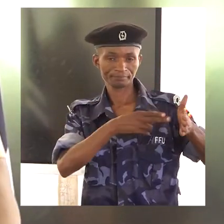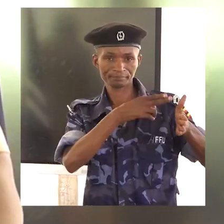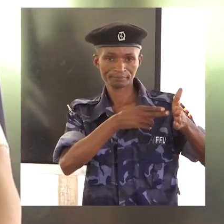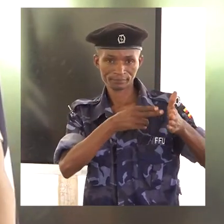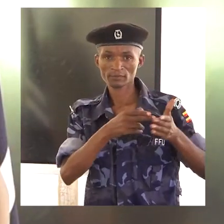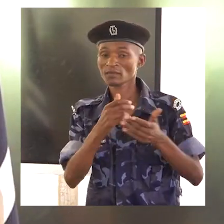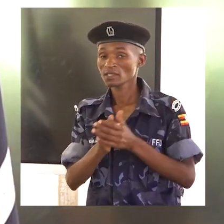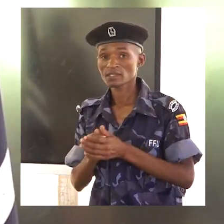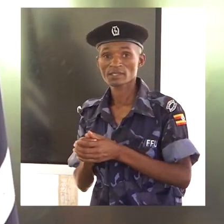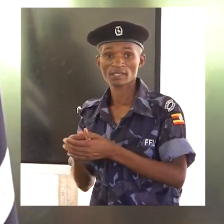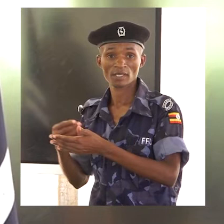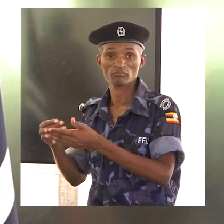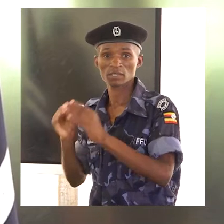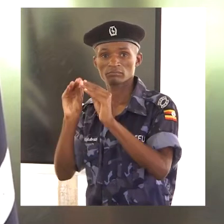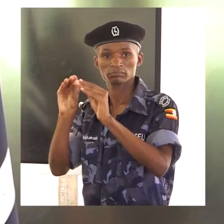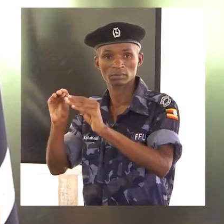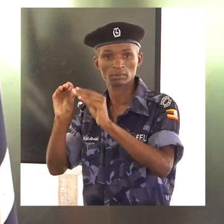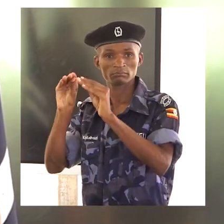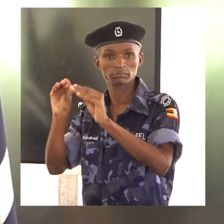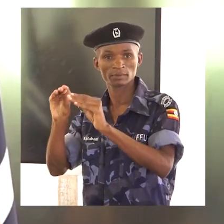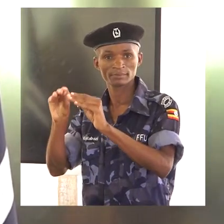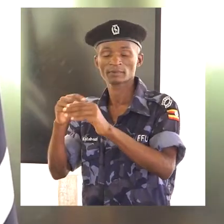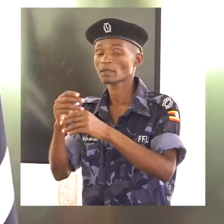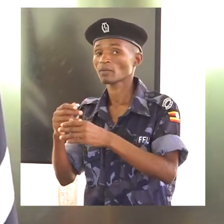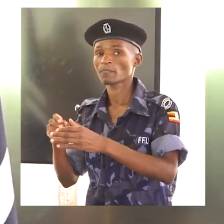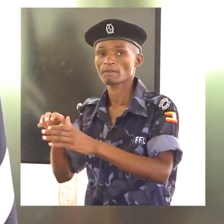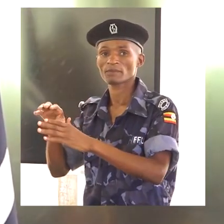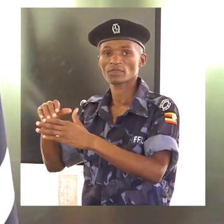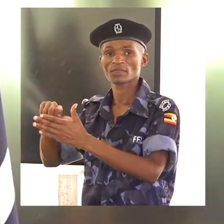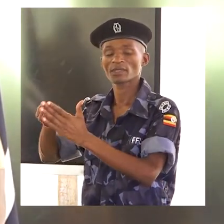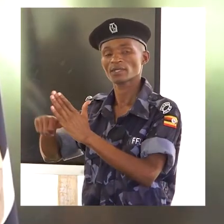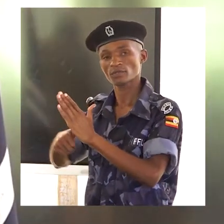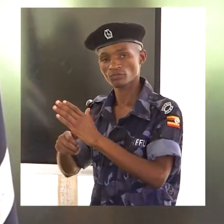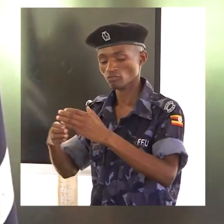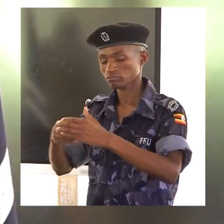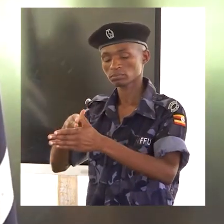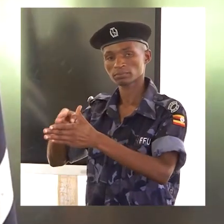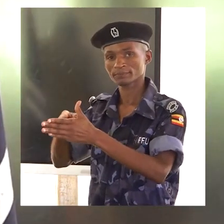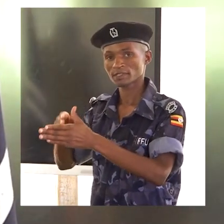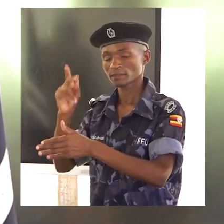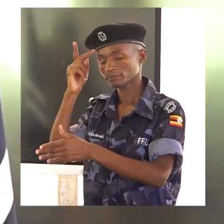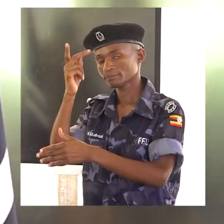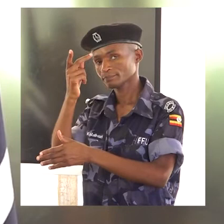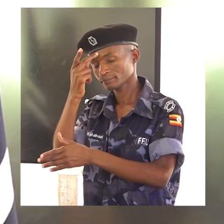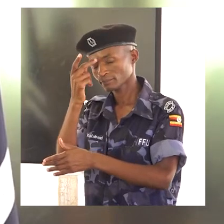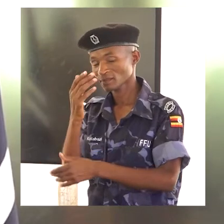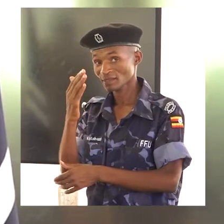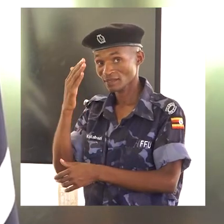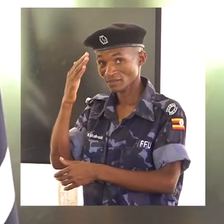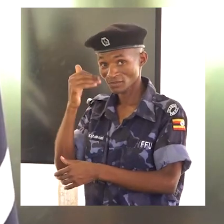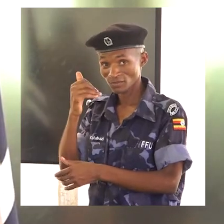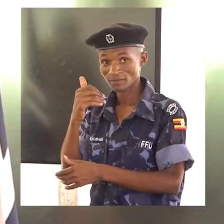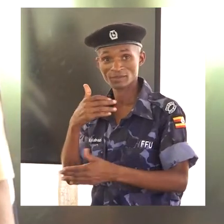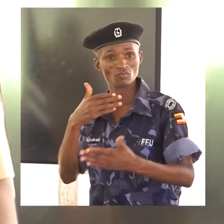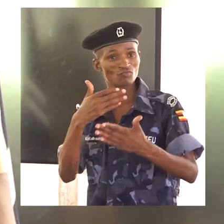regular refresher courses on media and policing. That's why there is somewhat very